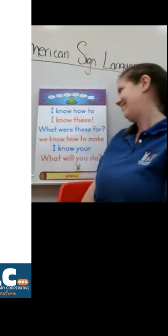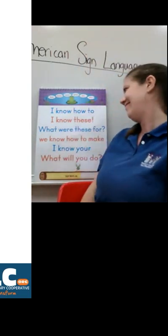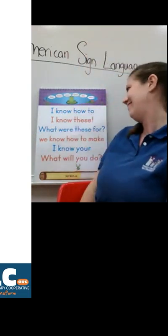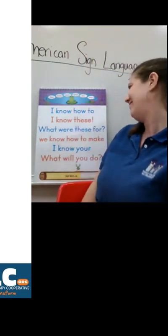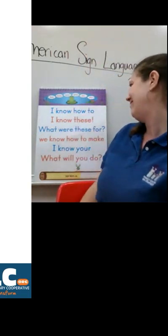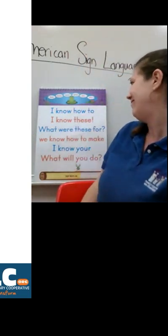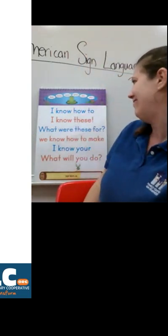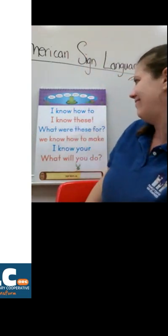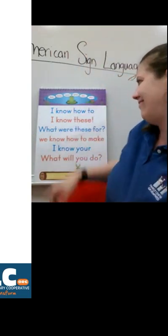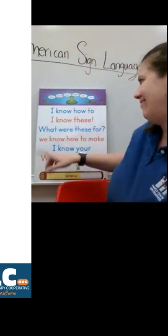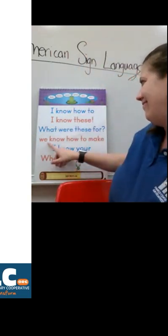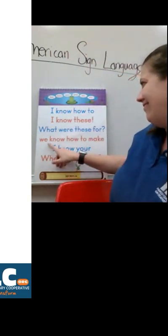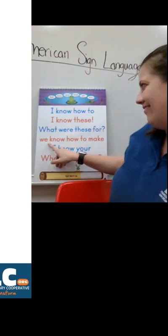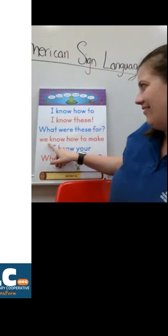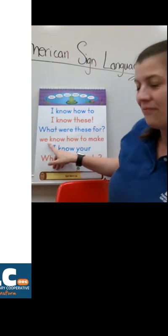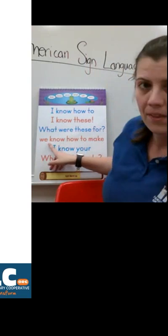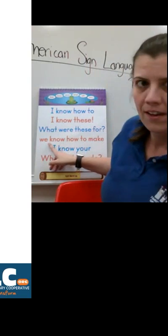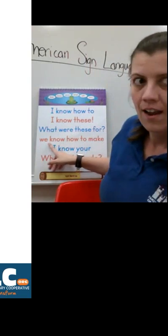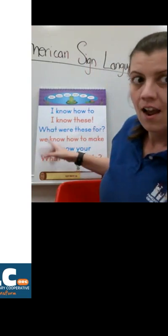know.